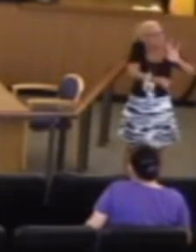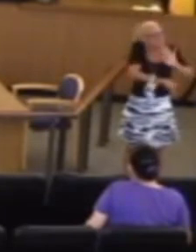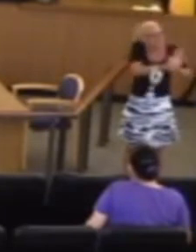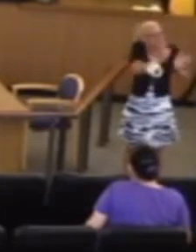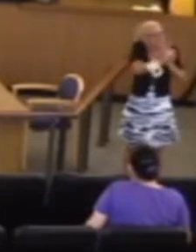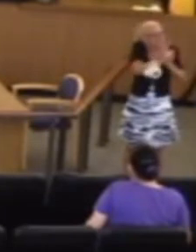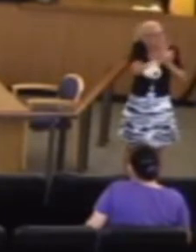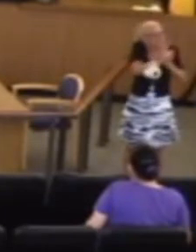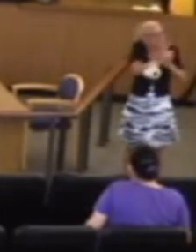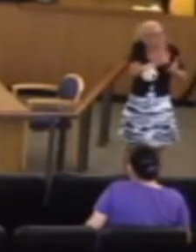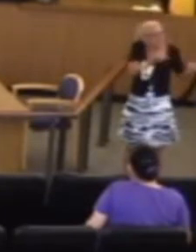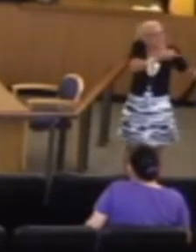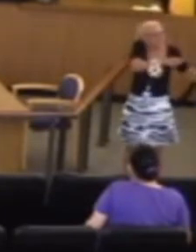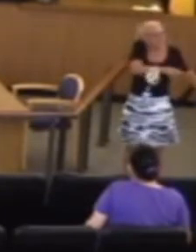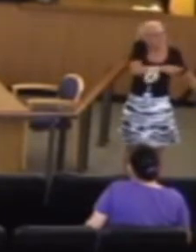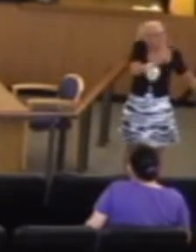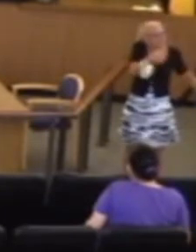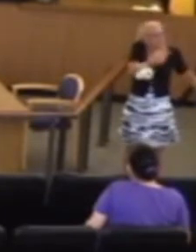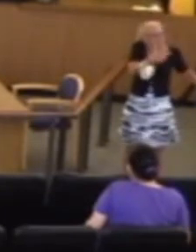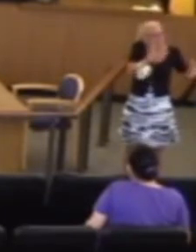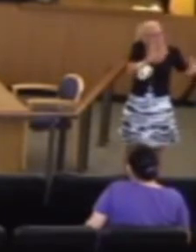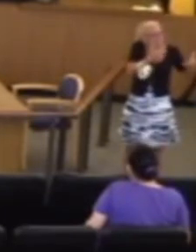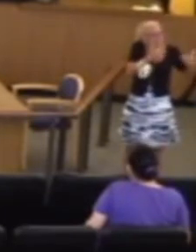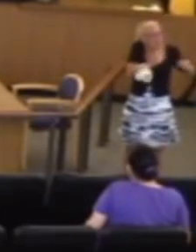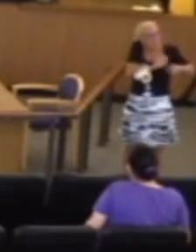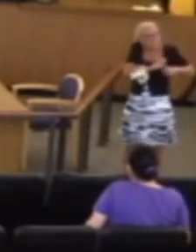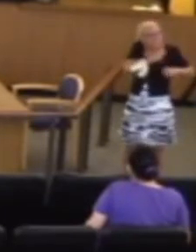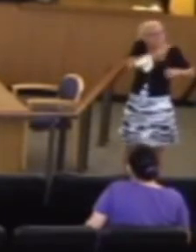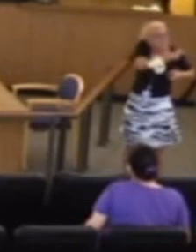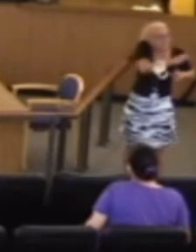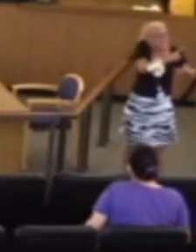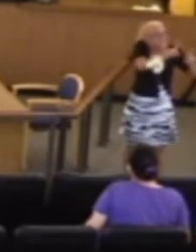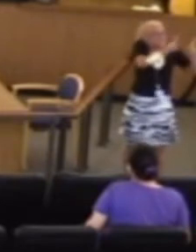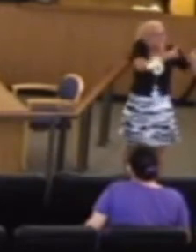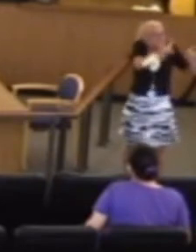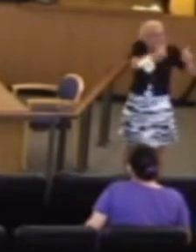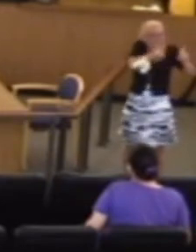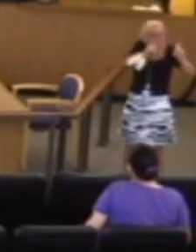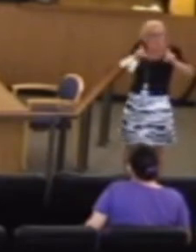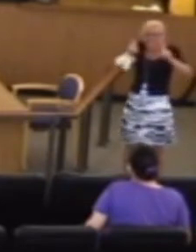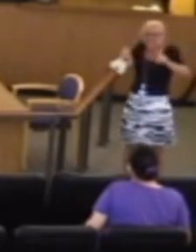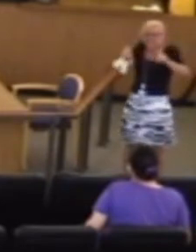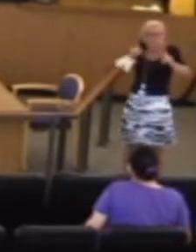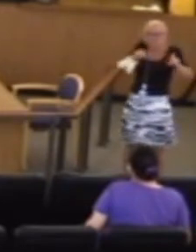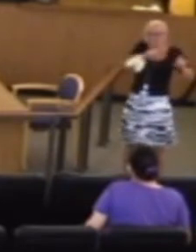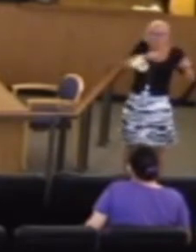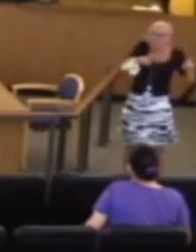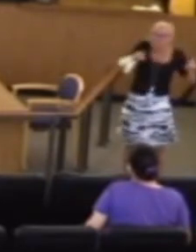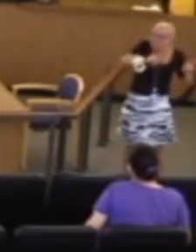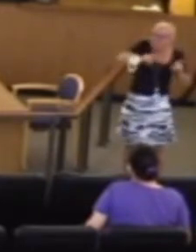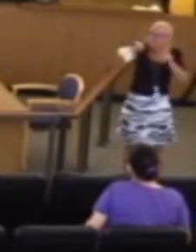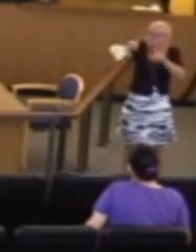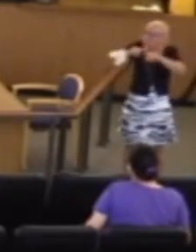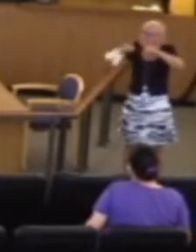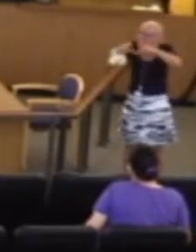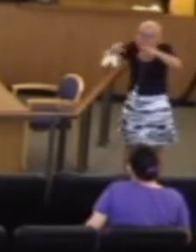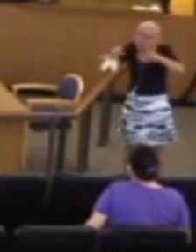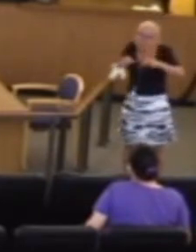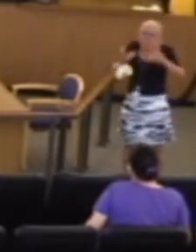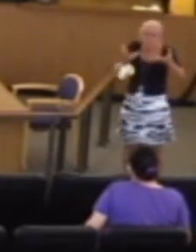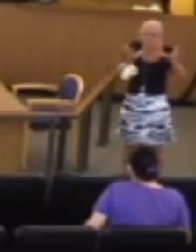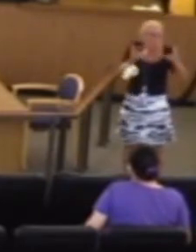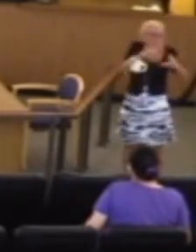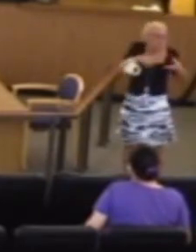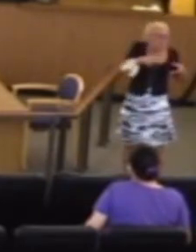event. We are trying to get ahead of this. This is testing that we're taking to you as opposed to you coming to the different facilities. We want you